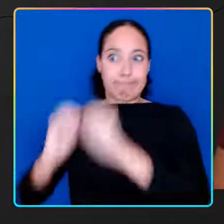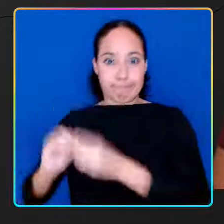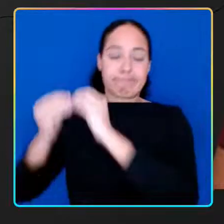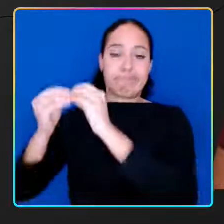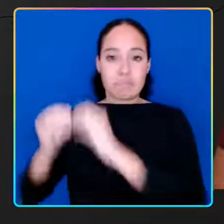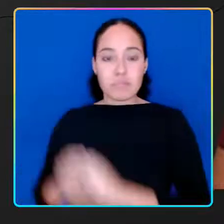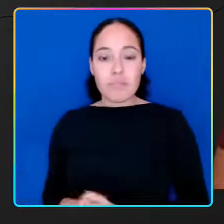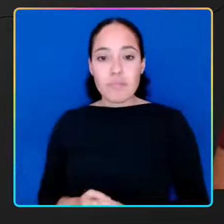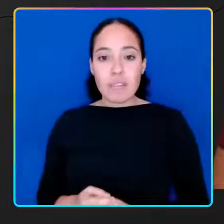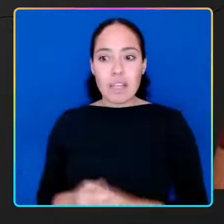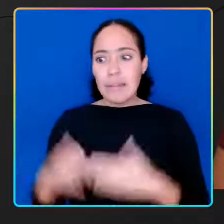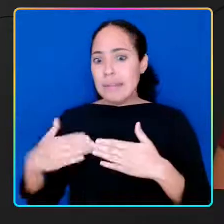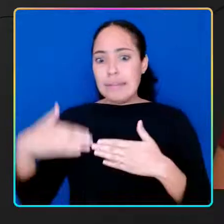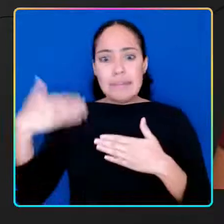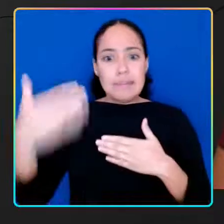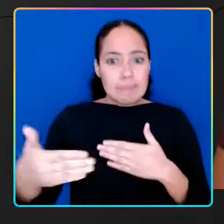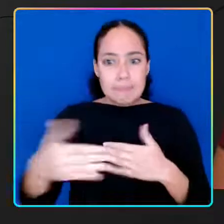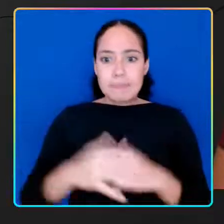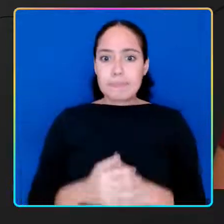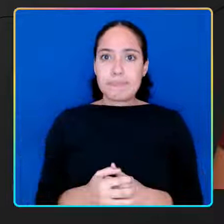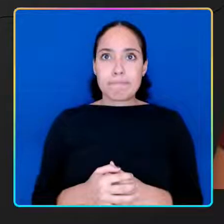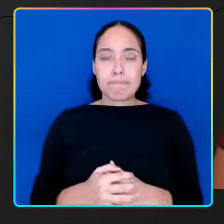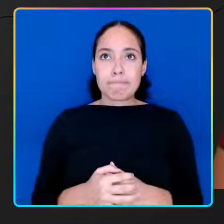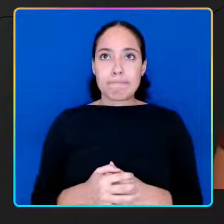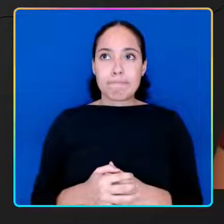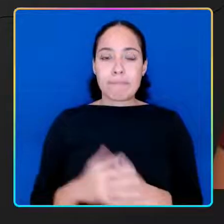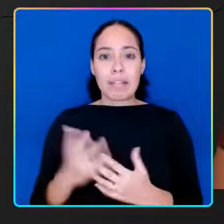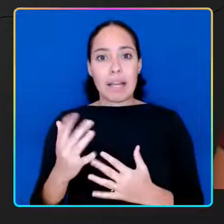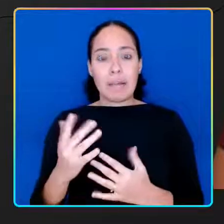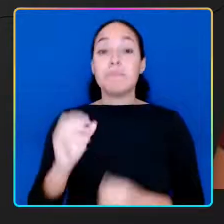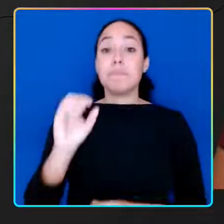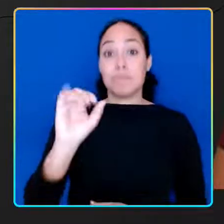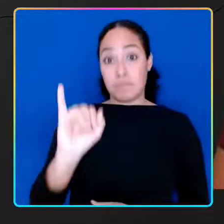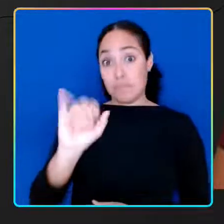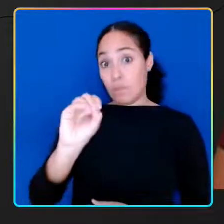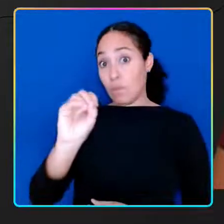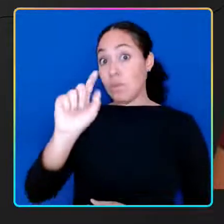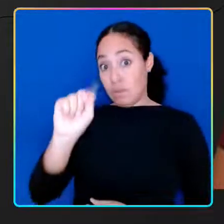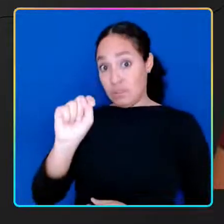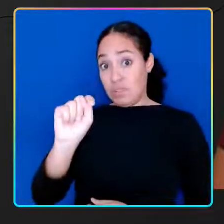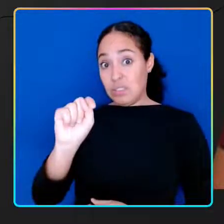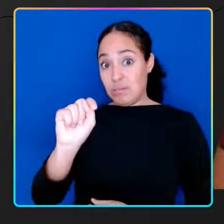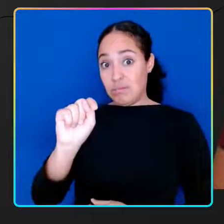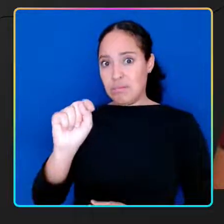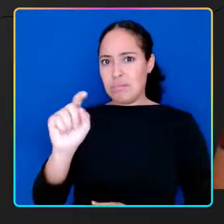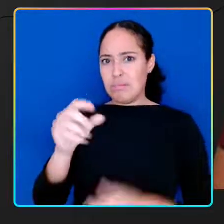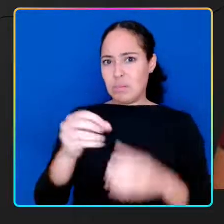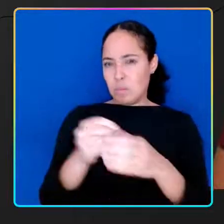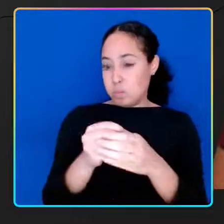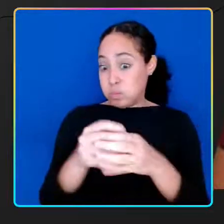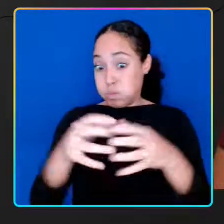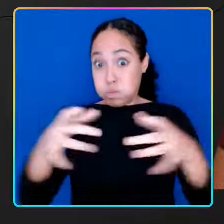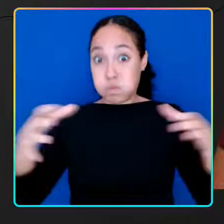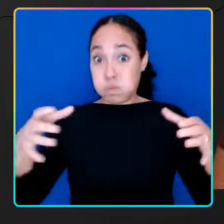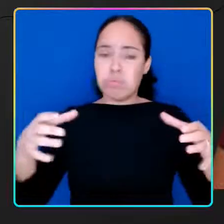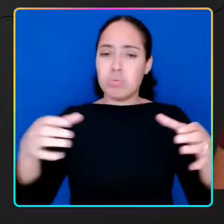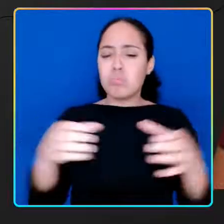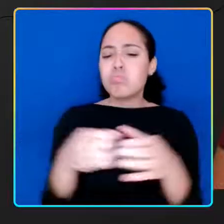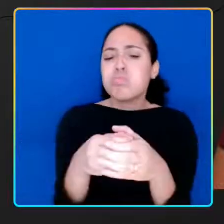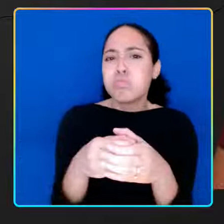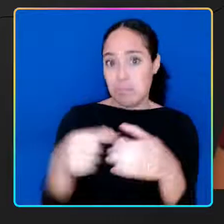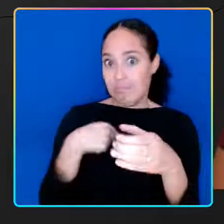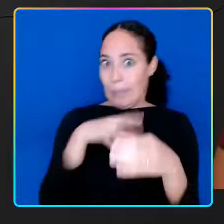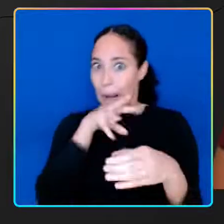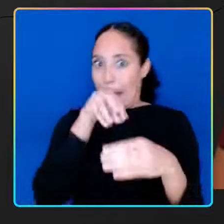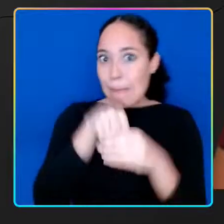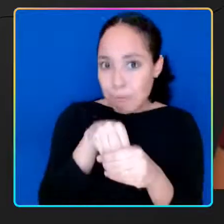that. And then after that, I got into the IoT space before the Internet of Things was a buzzword. So I was essentially doing